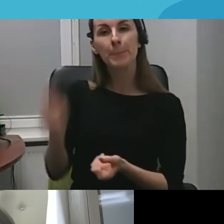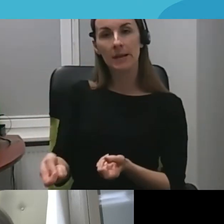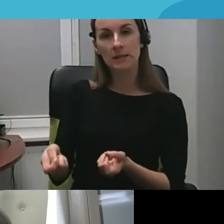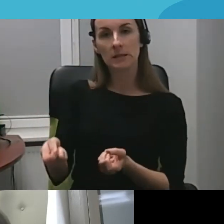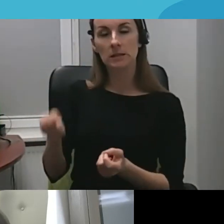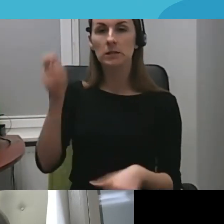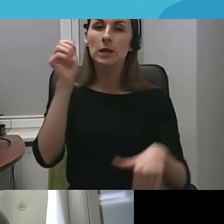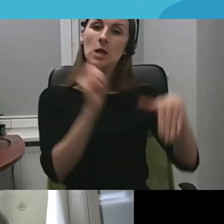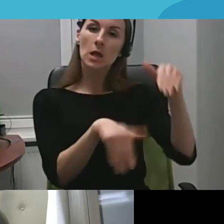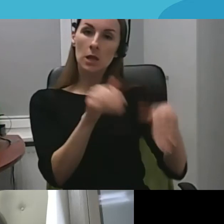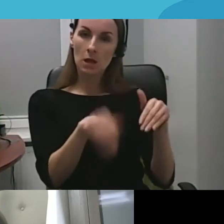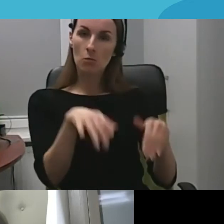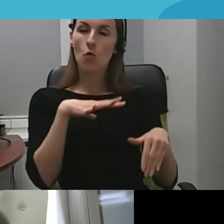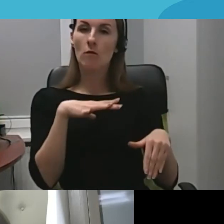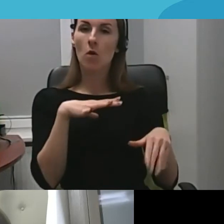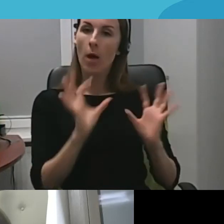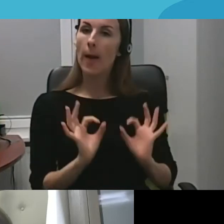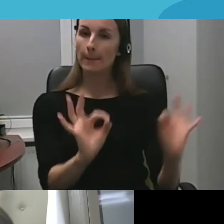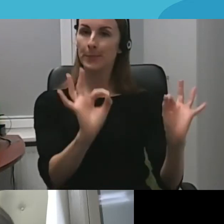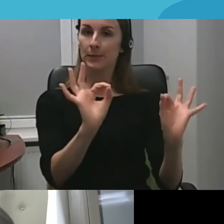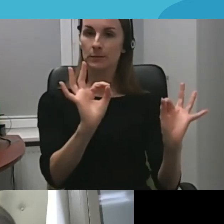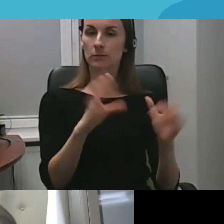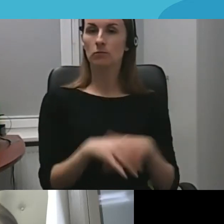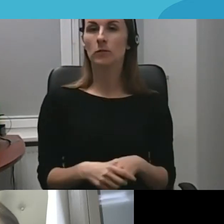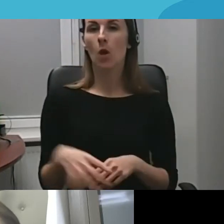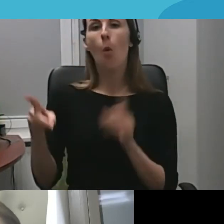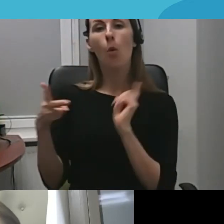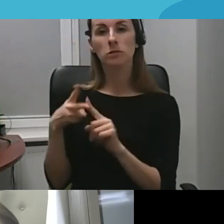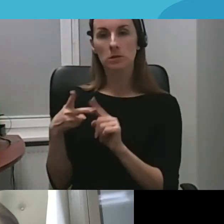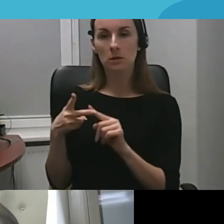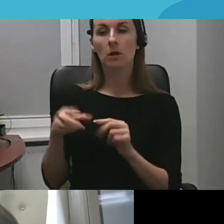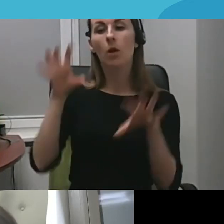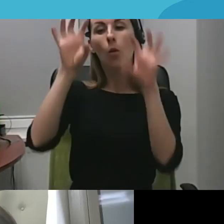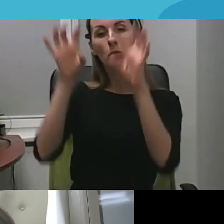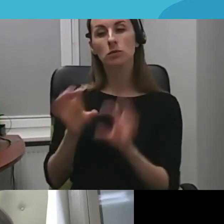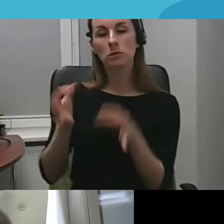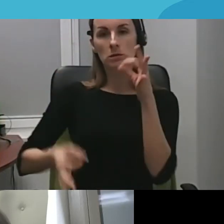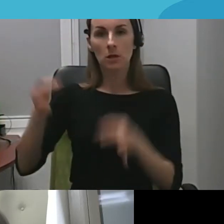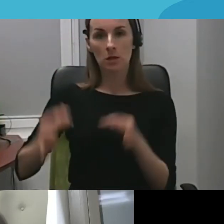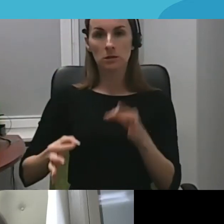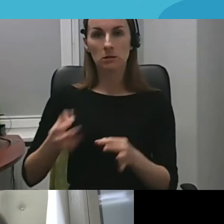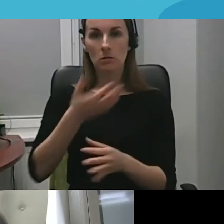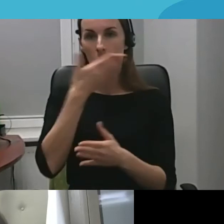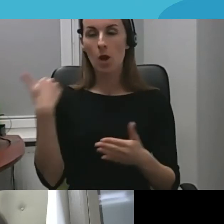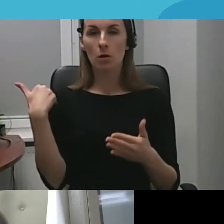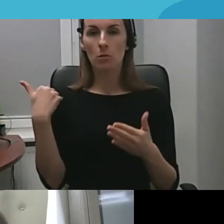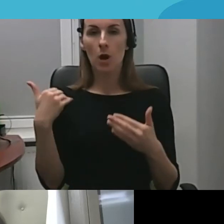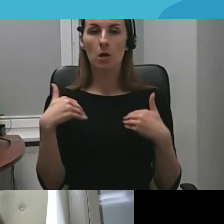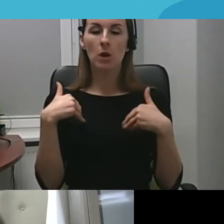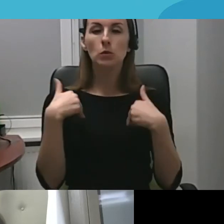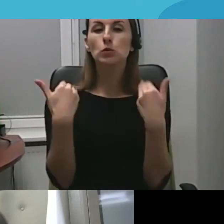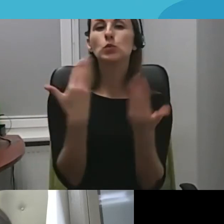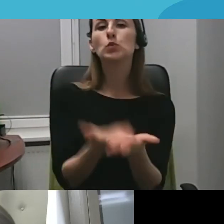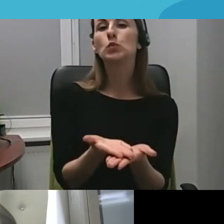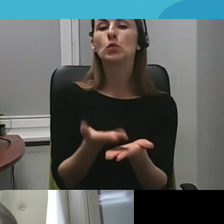thing, it is also not granted any competence to proclaim about unconstitutionality of any